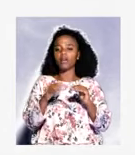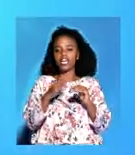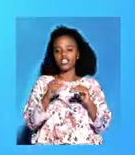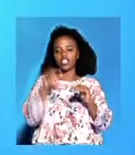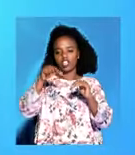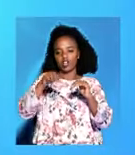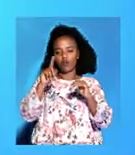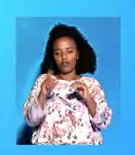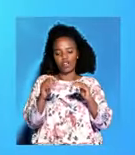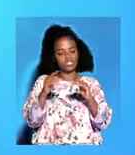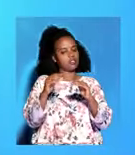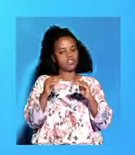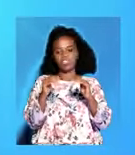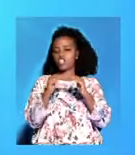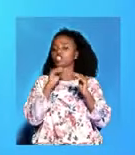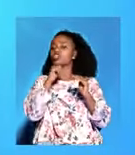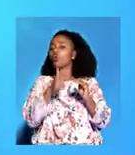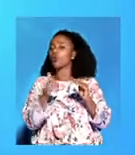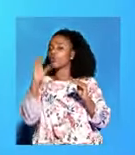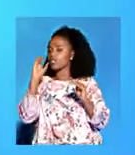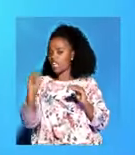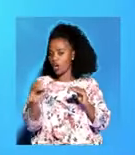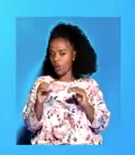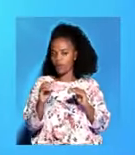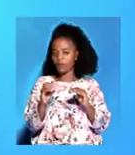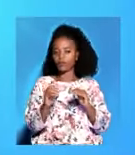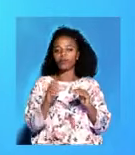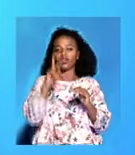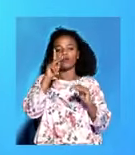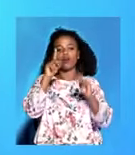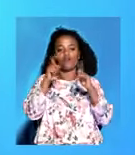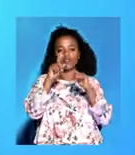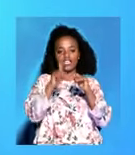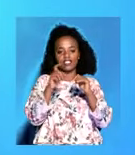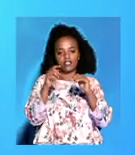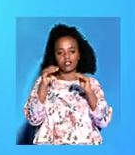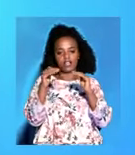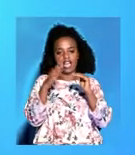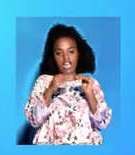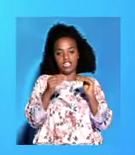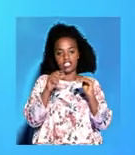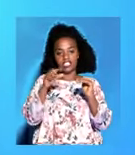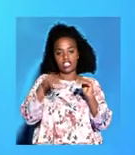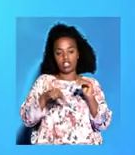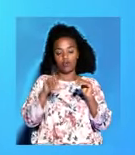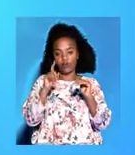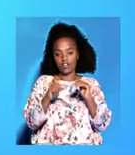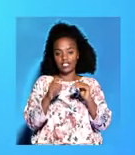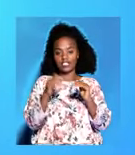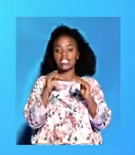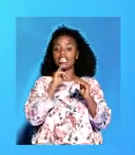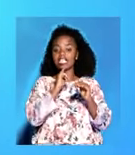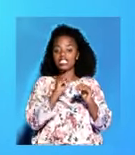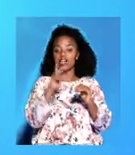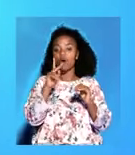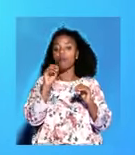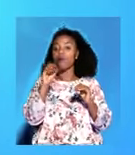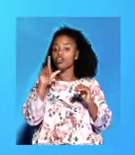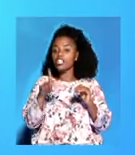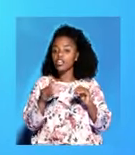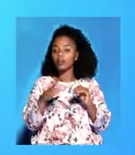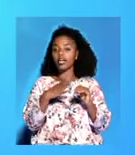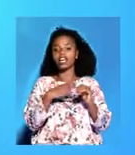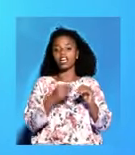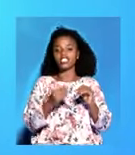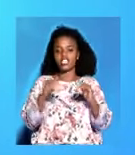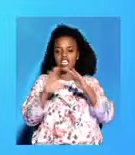0. P of x over q of x equals 0, where p of x and q of x are polynomials and the denominator q of